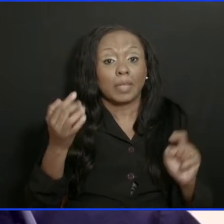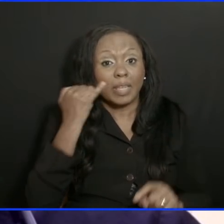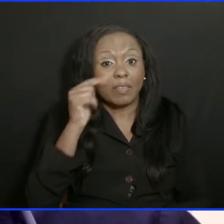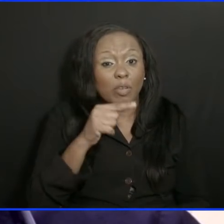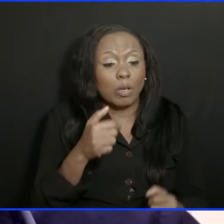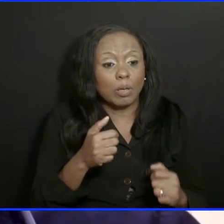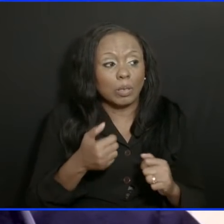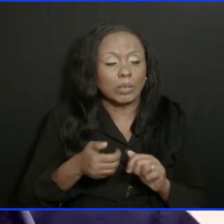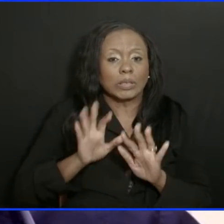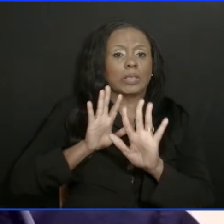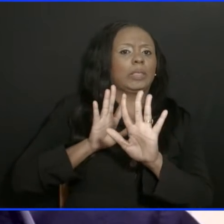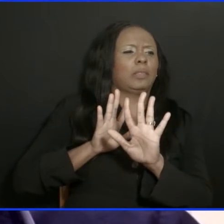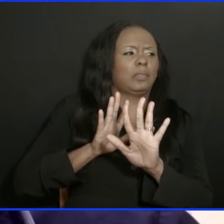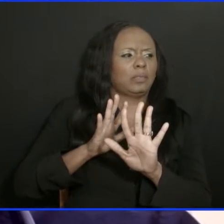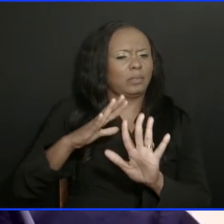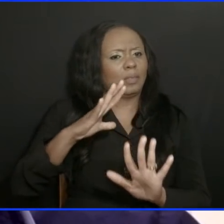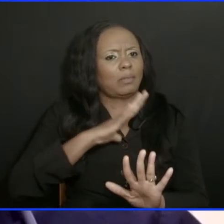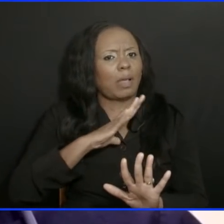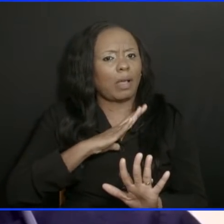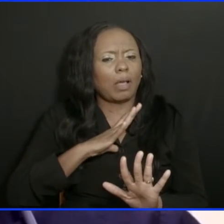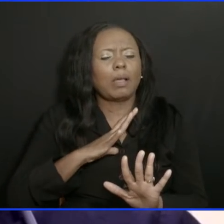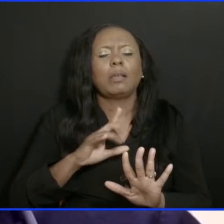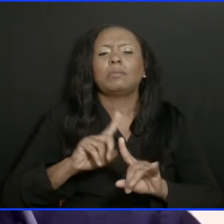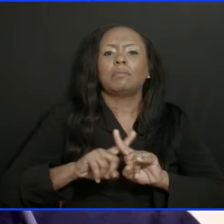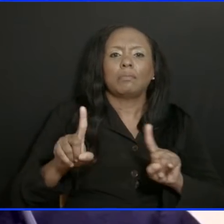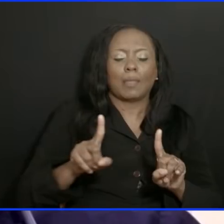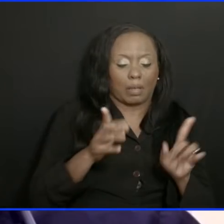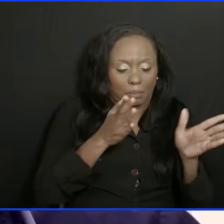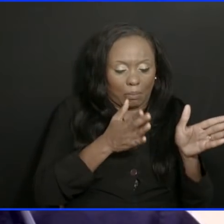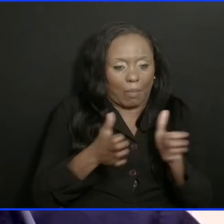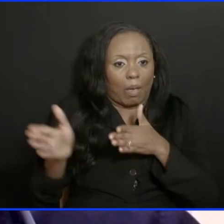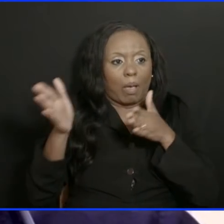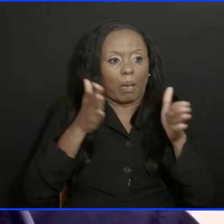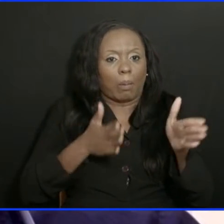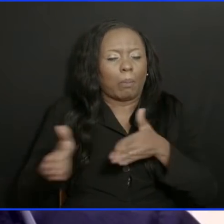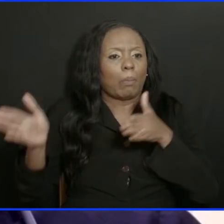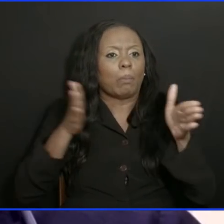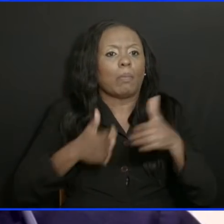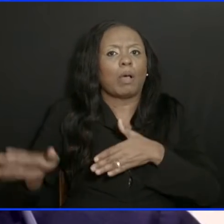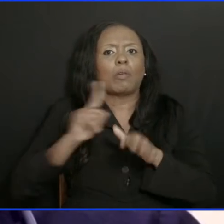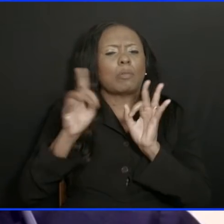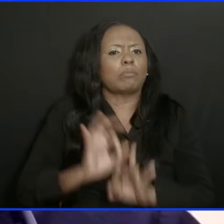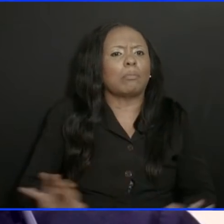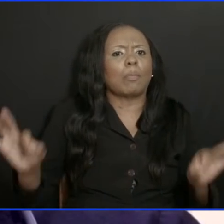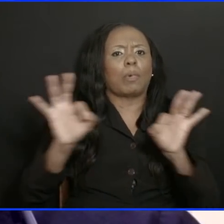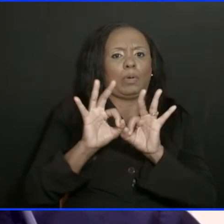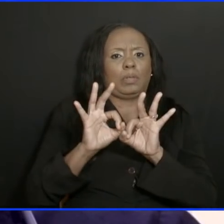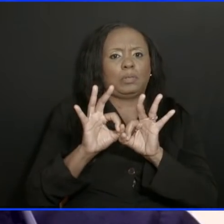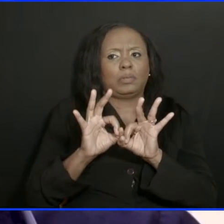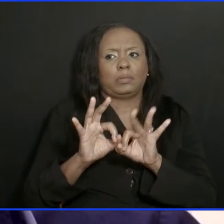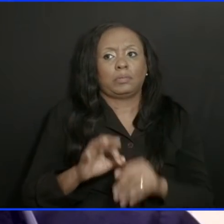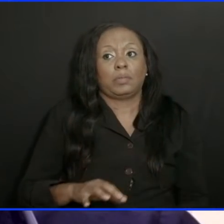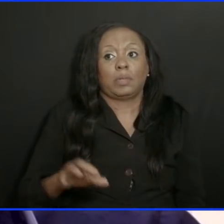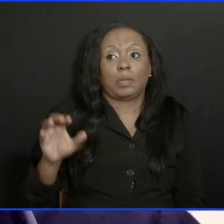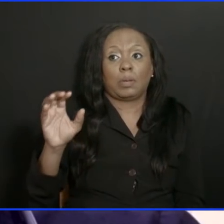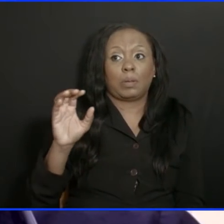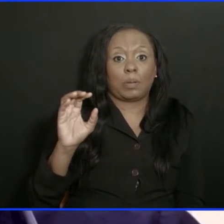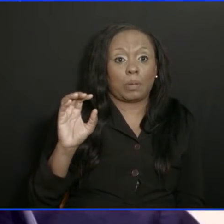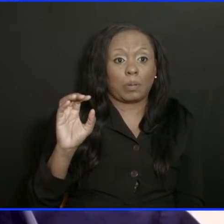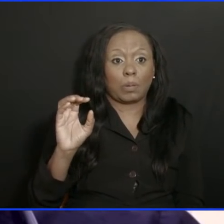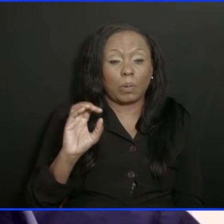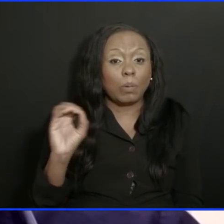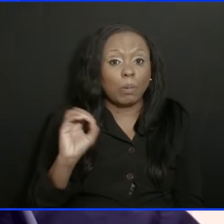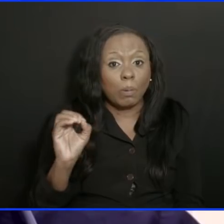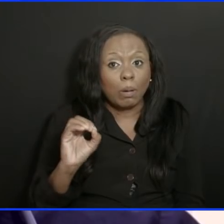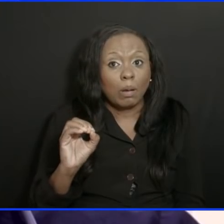it's often very important to prepare. And preparation becomes very important in the presence of Omicron as we look to see